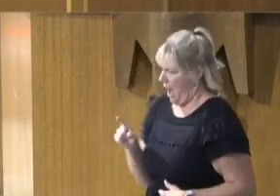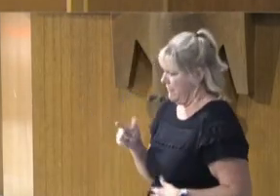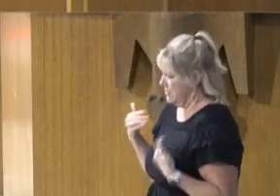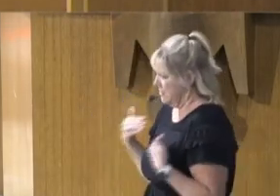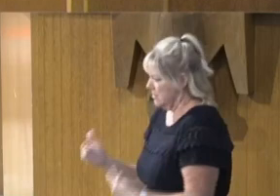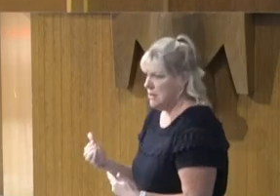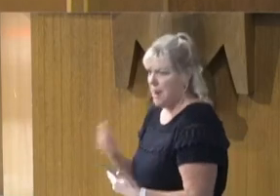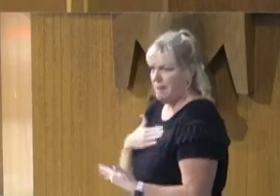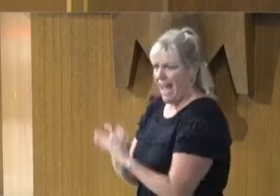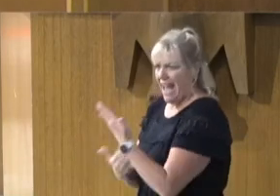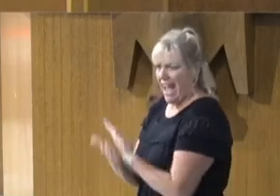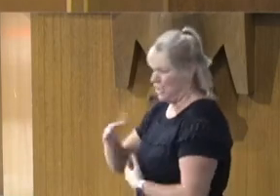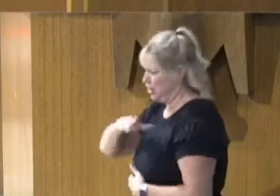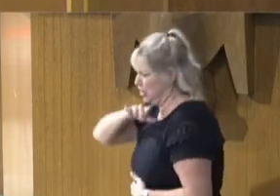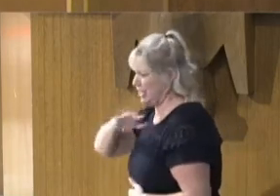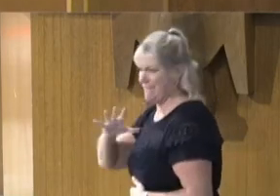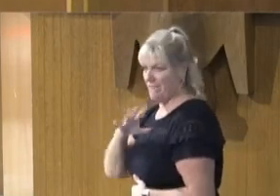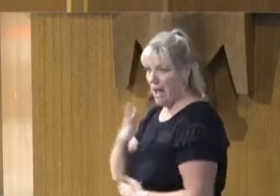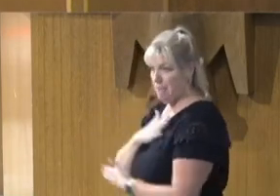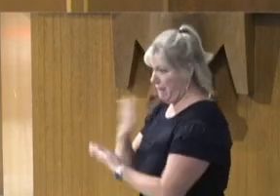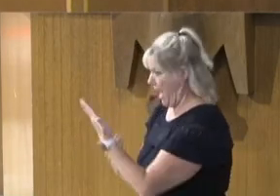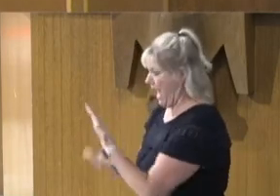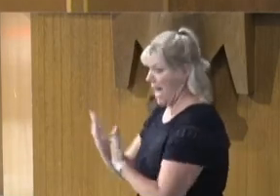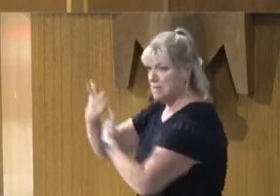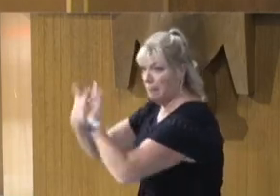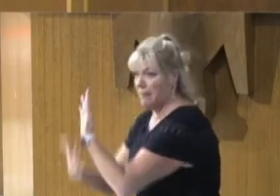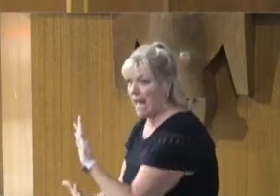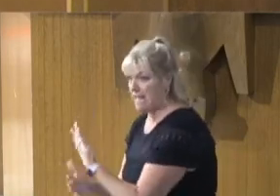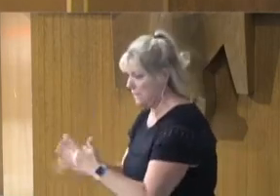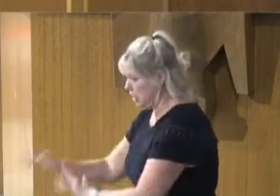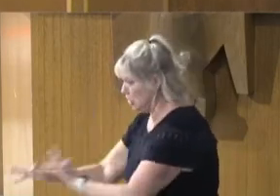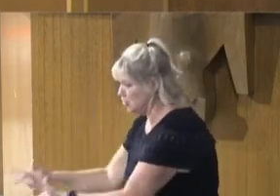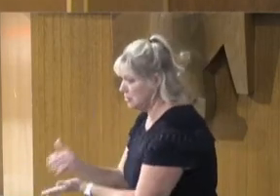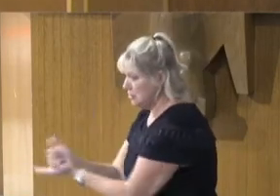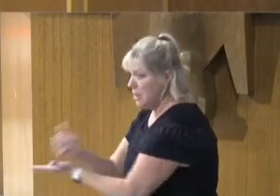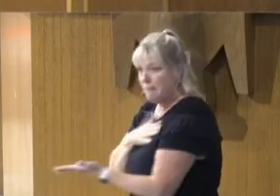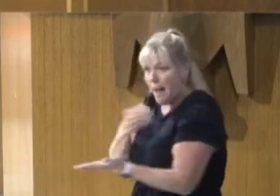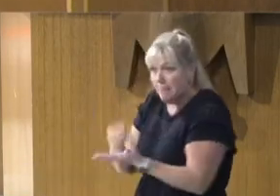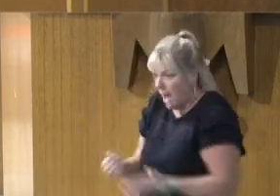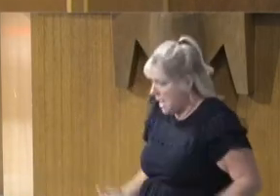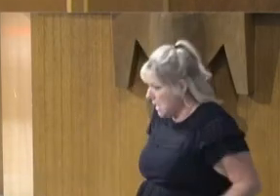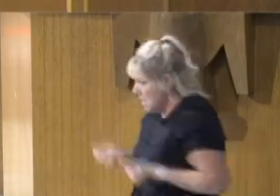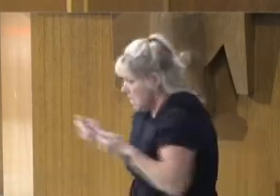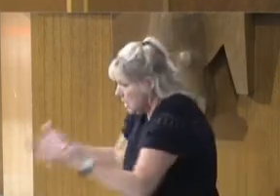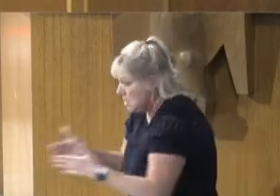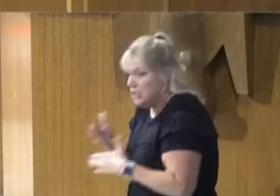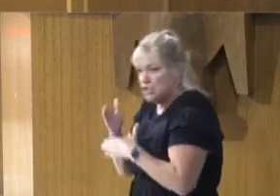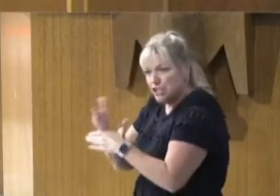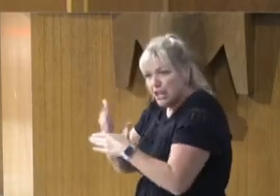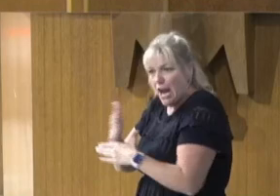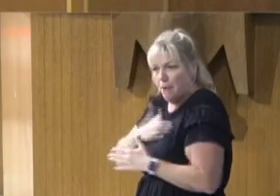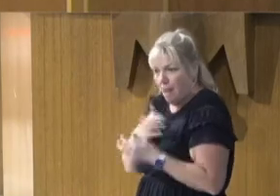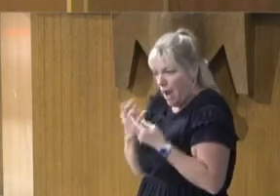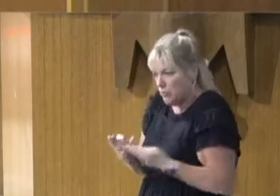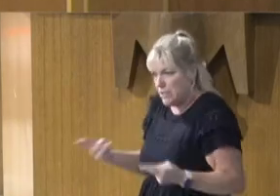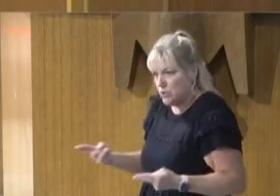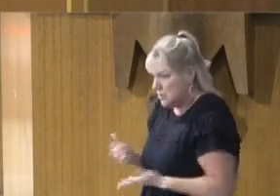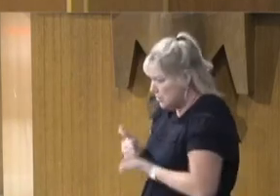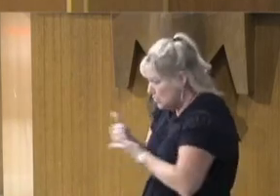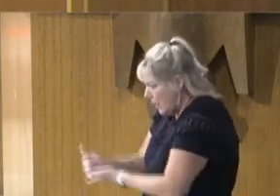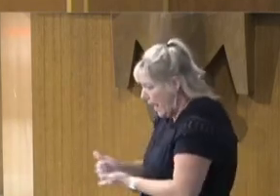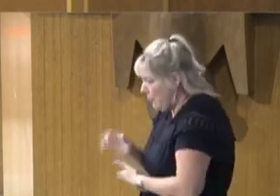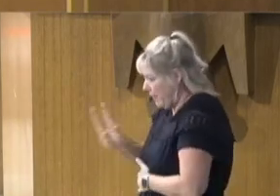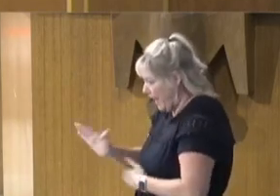even bloody, to spend some of your own money, to share the resources that you have to improve someone